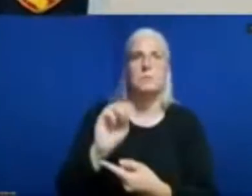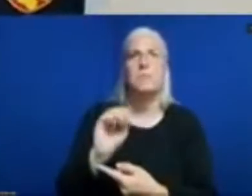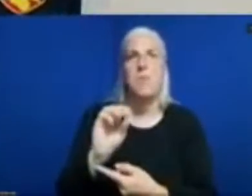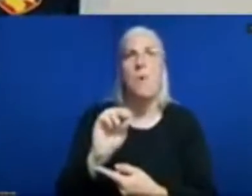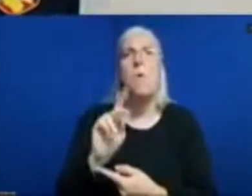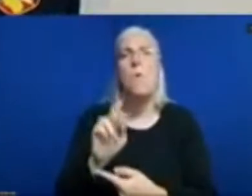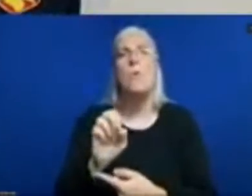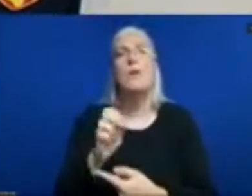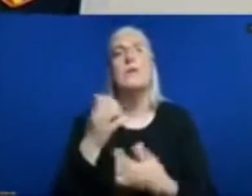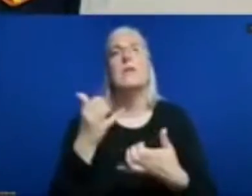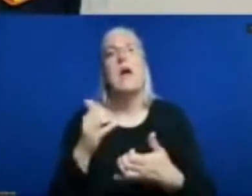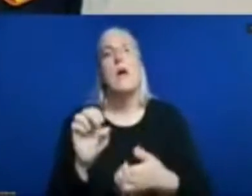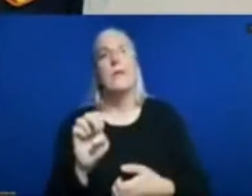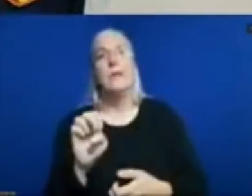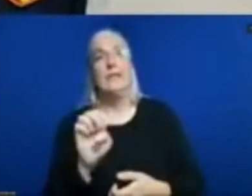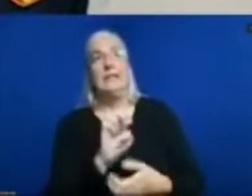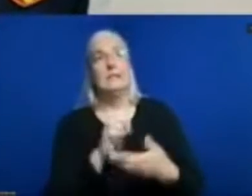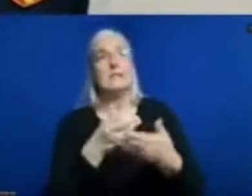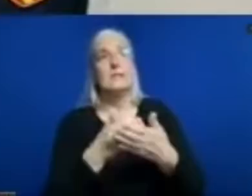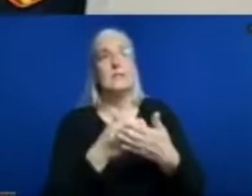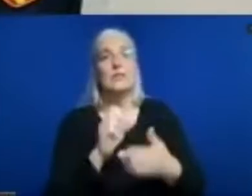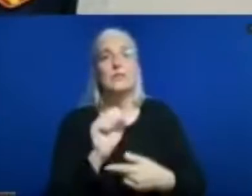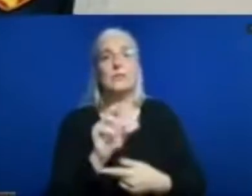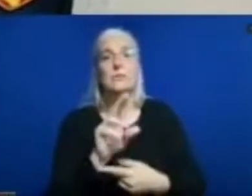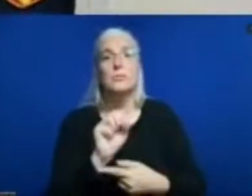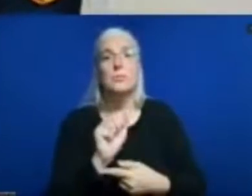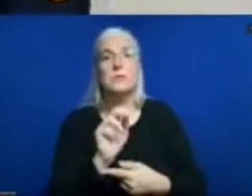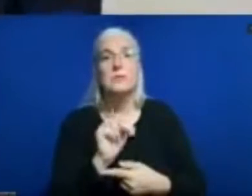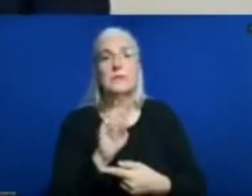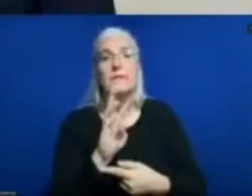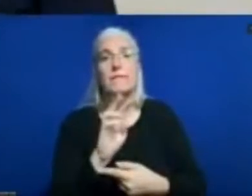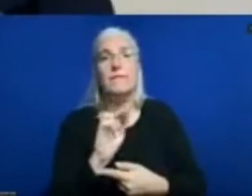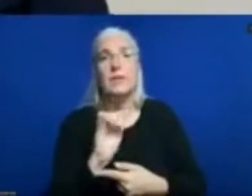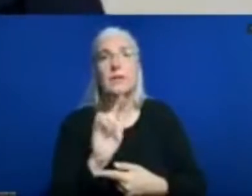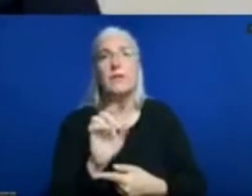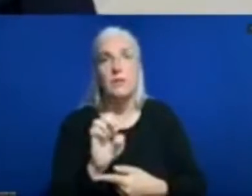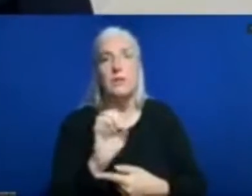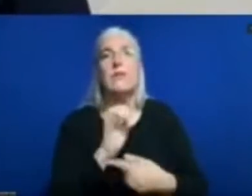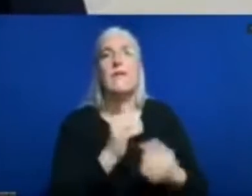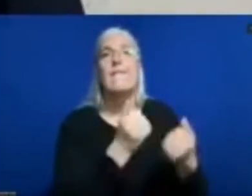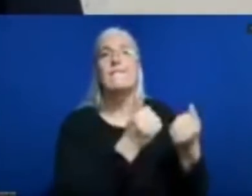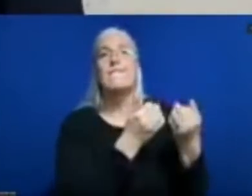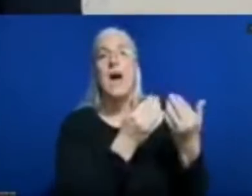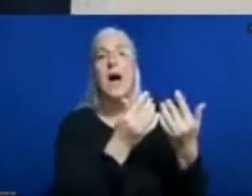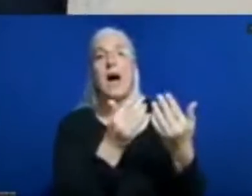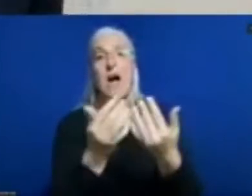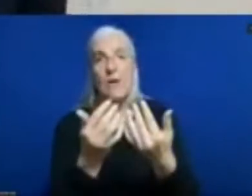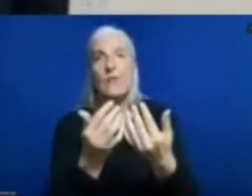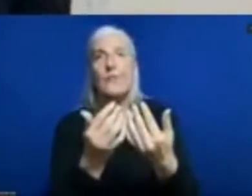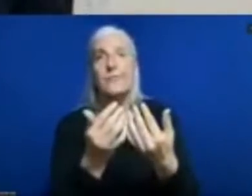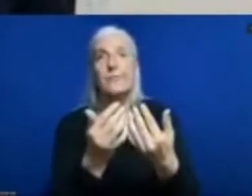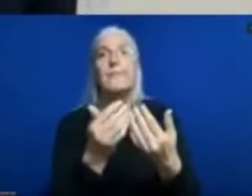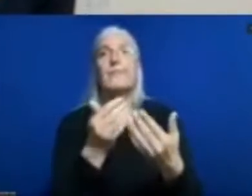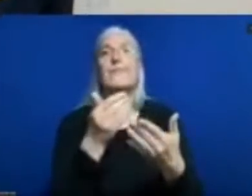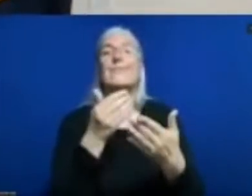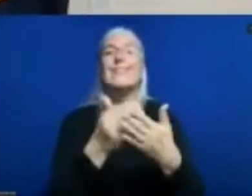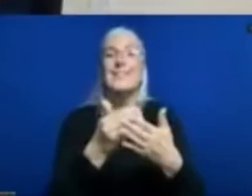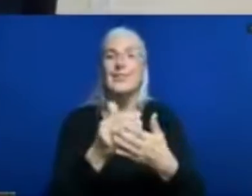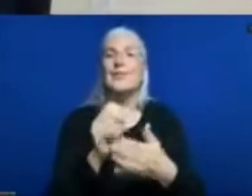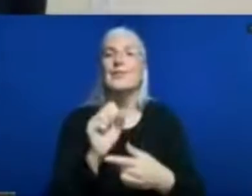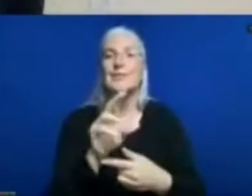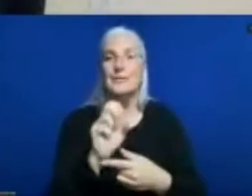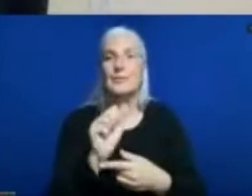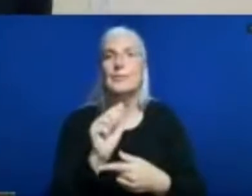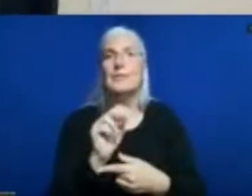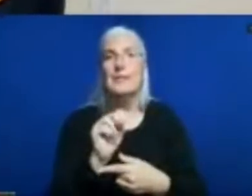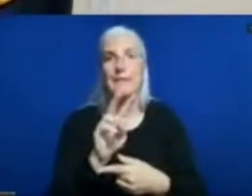south winds that pushed it in towards the community of Susanville. But because of that wind shift that we started experiencing last night and today, it's pushing